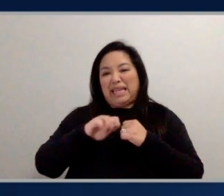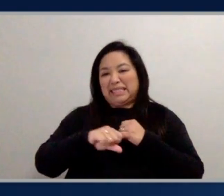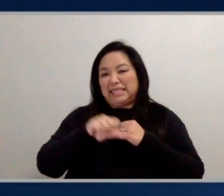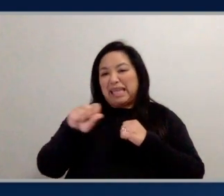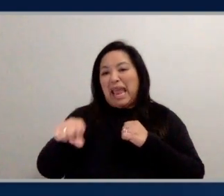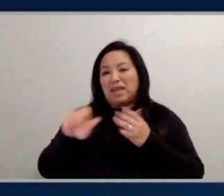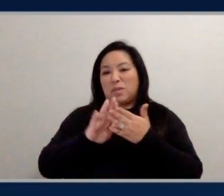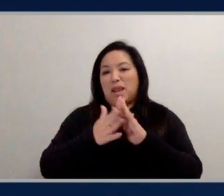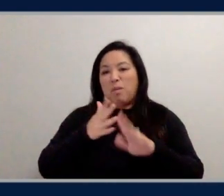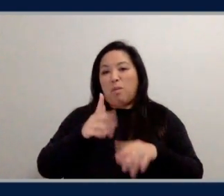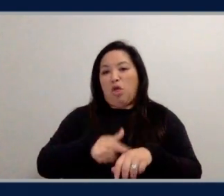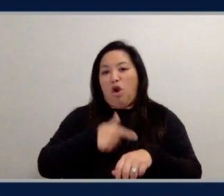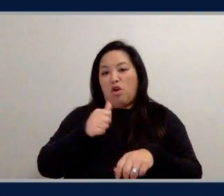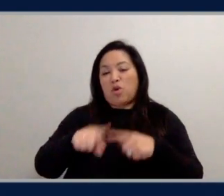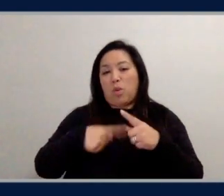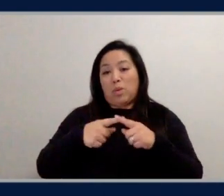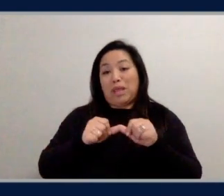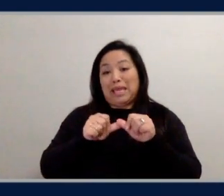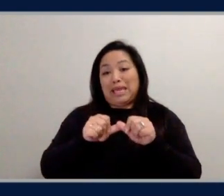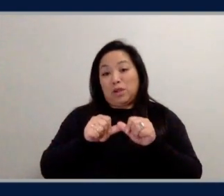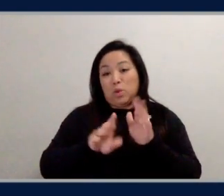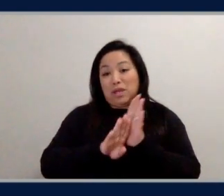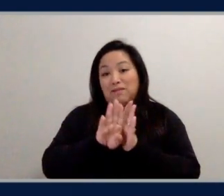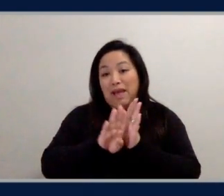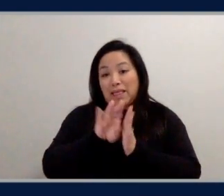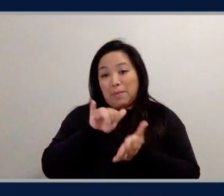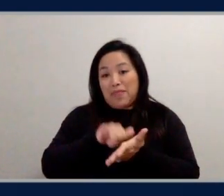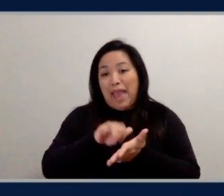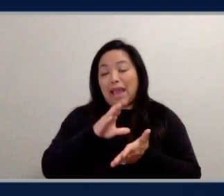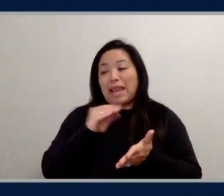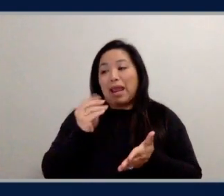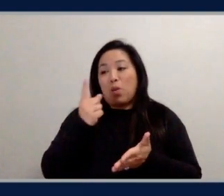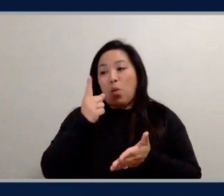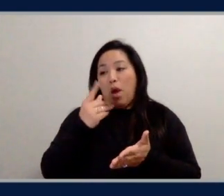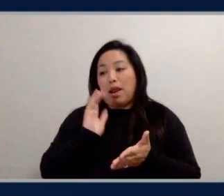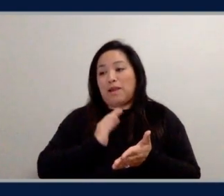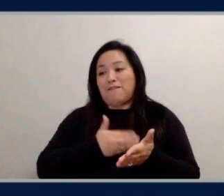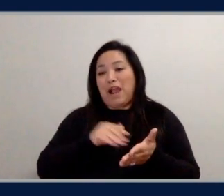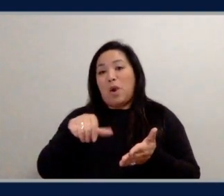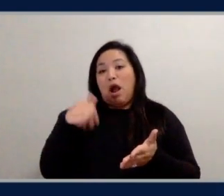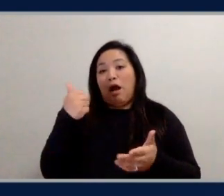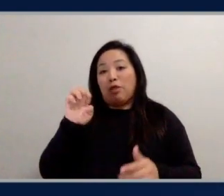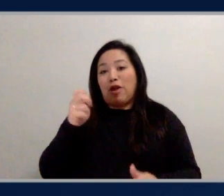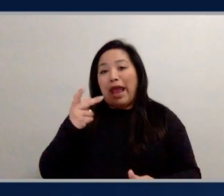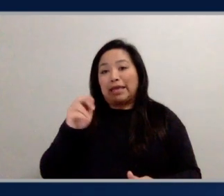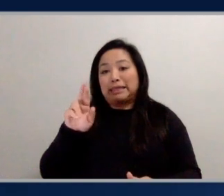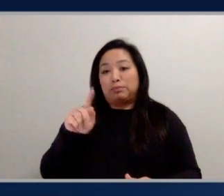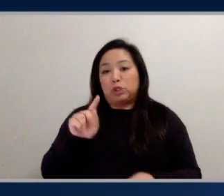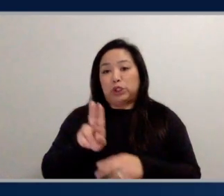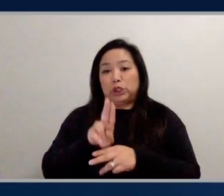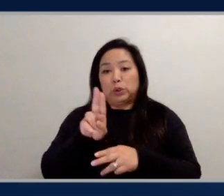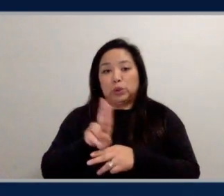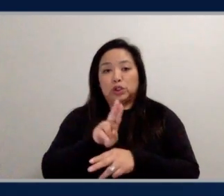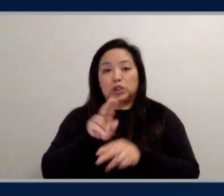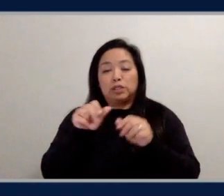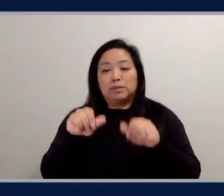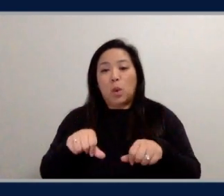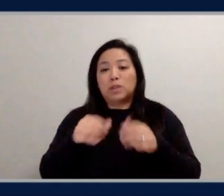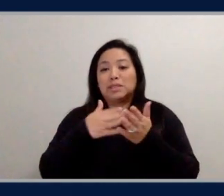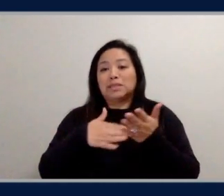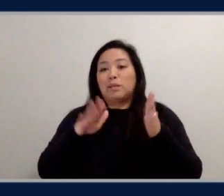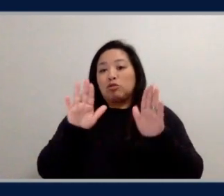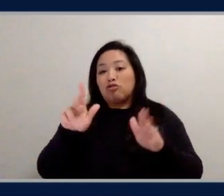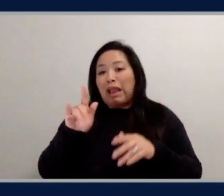as we continue to develop that. And one of our other expert users, Dieter, has posted some great links to some